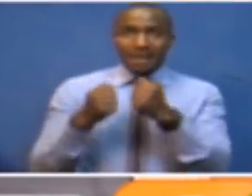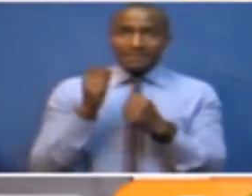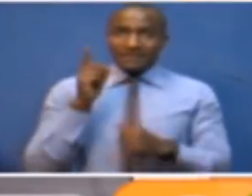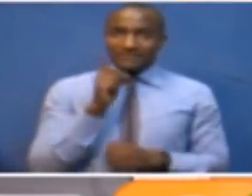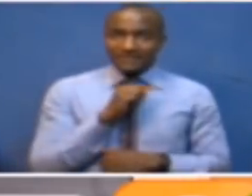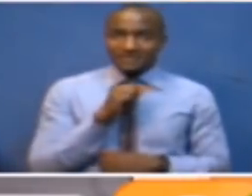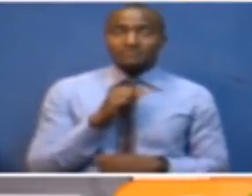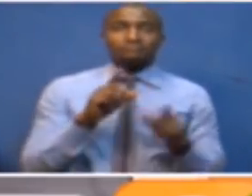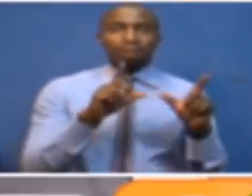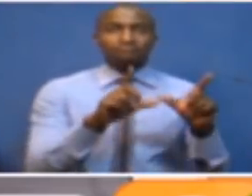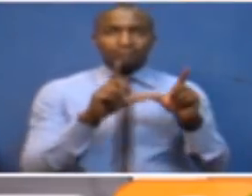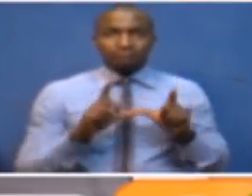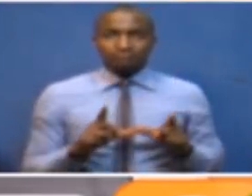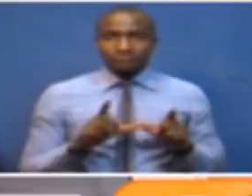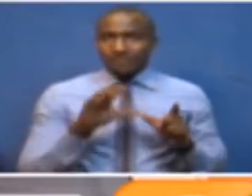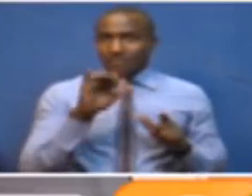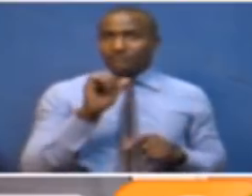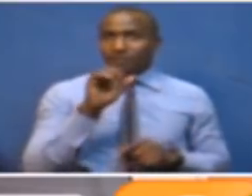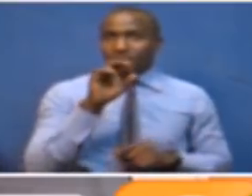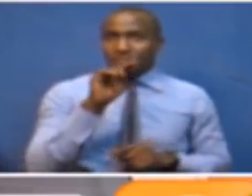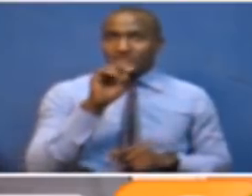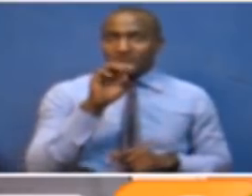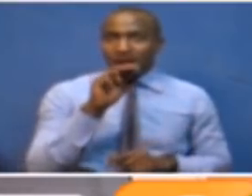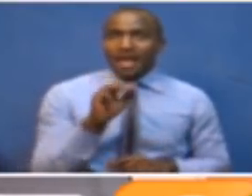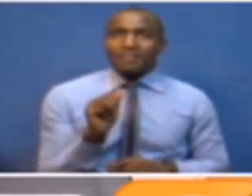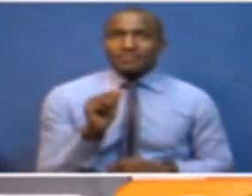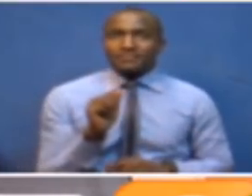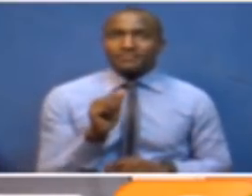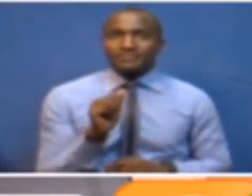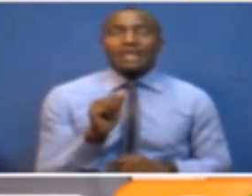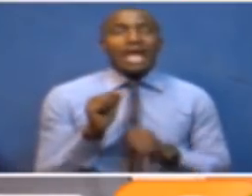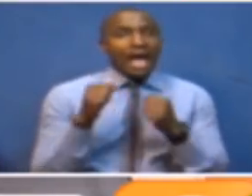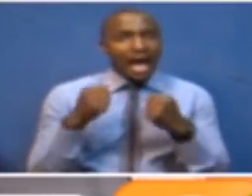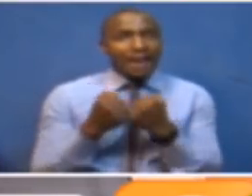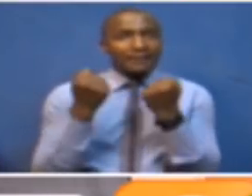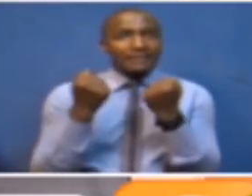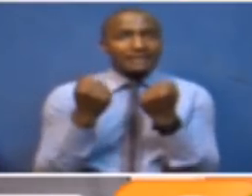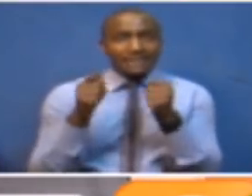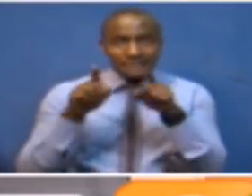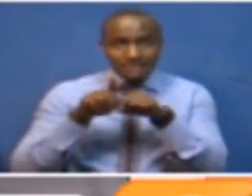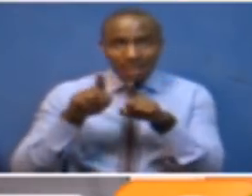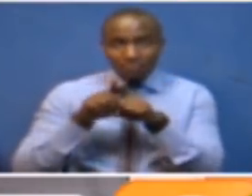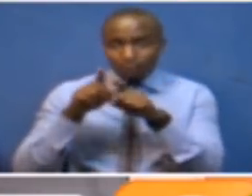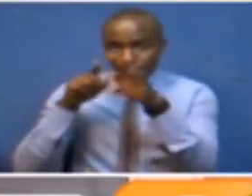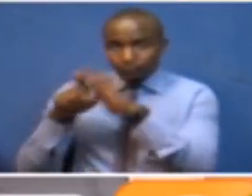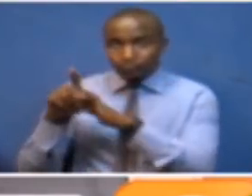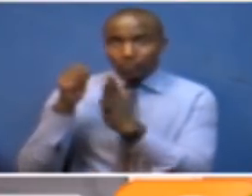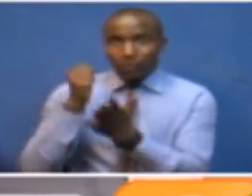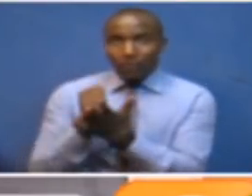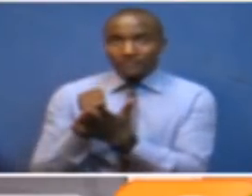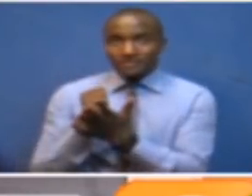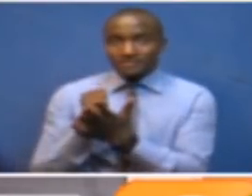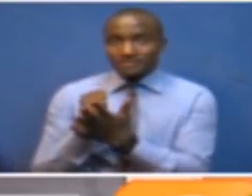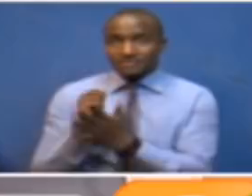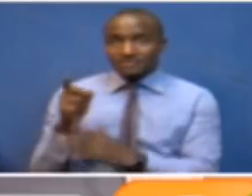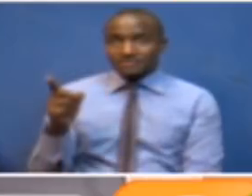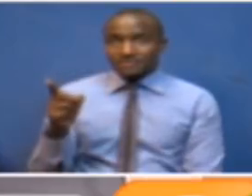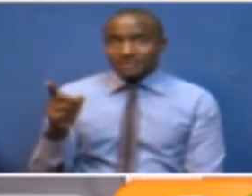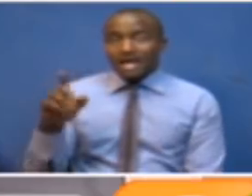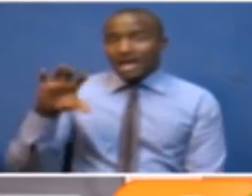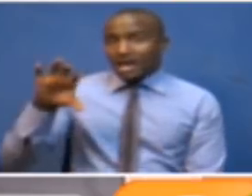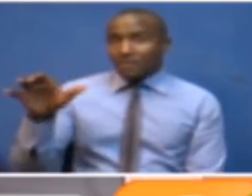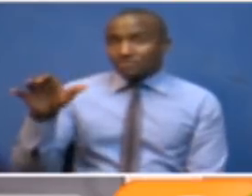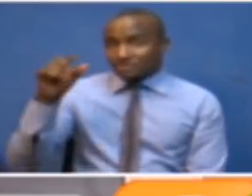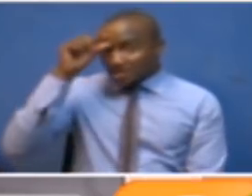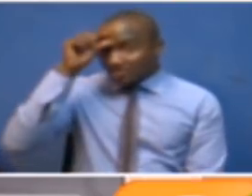get certification from NEMA. This happens concurrently with you seeking certification from the county government,